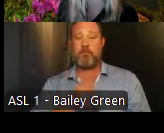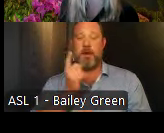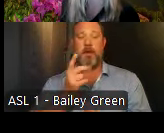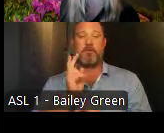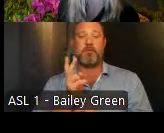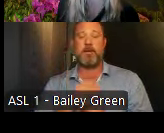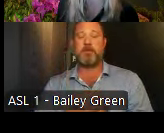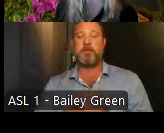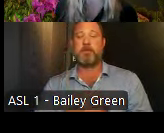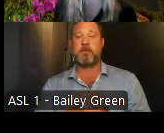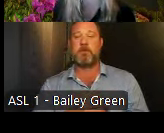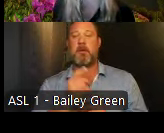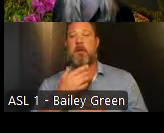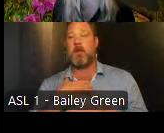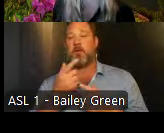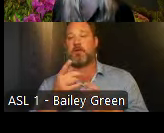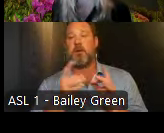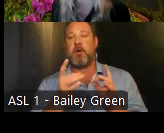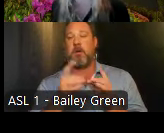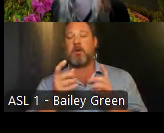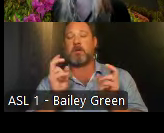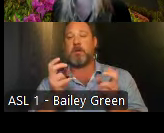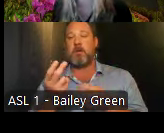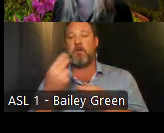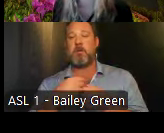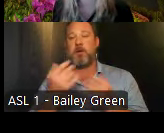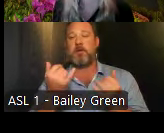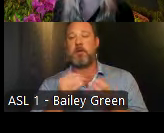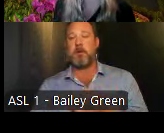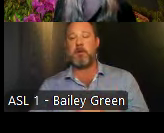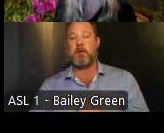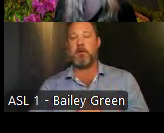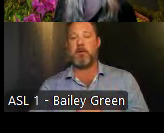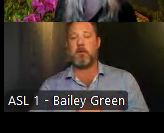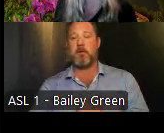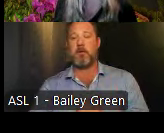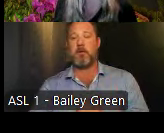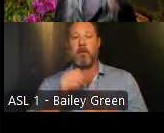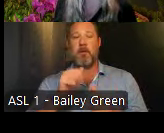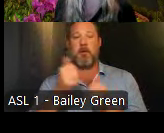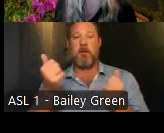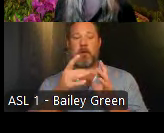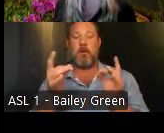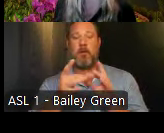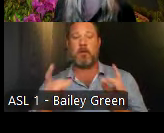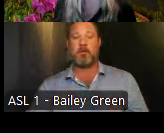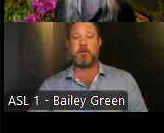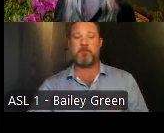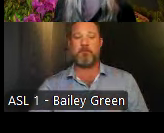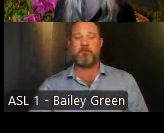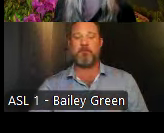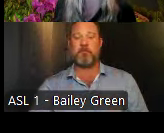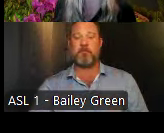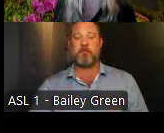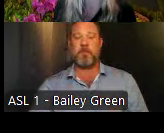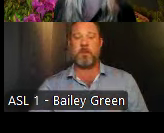it and appreciate your comments on this topic and your participation today. Other public comments, I'm going to ask my colleagues